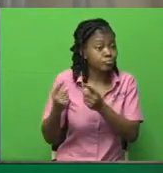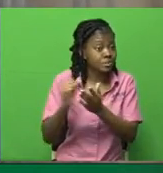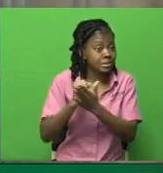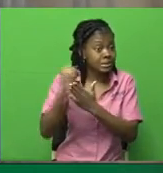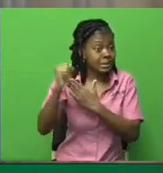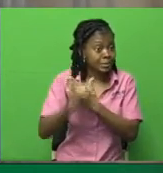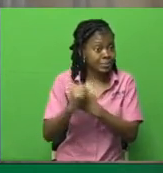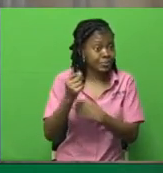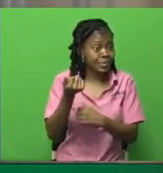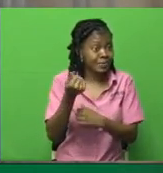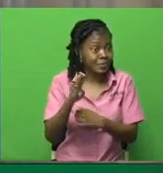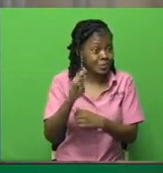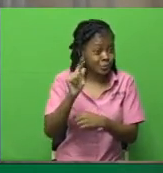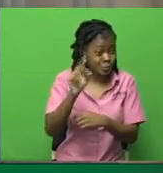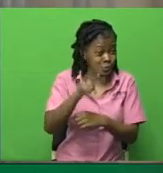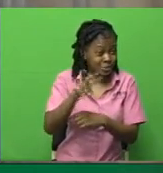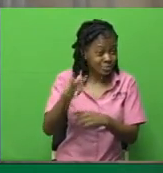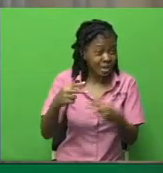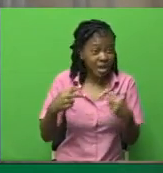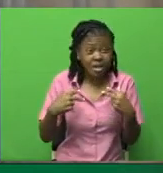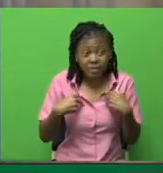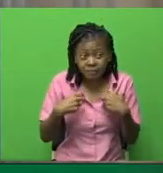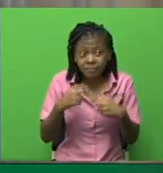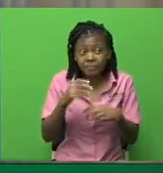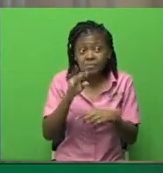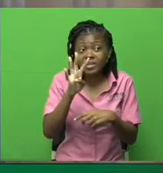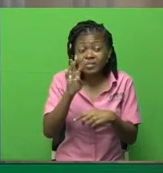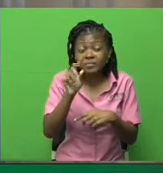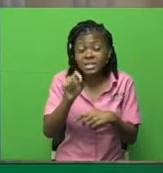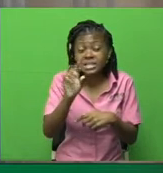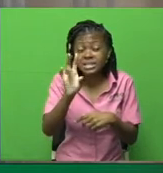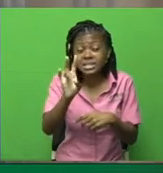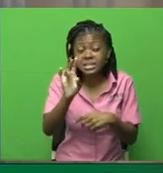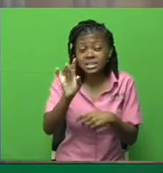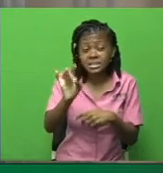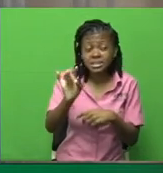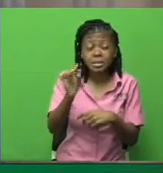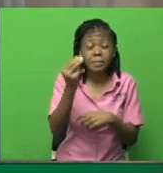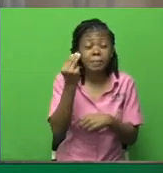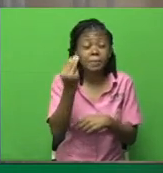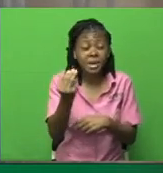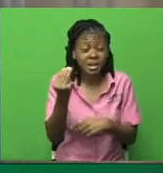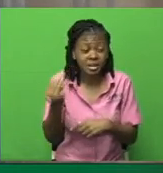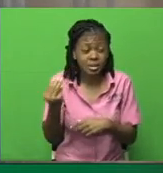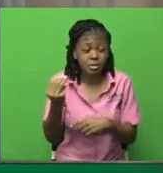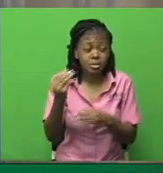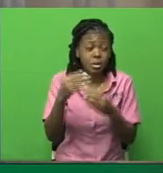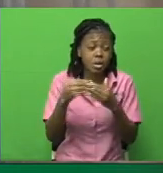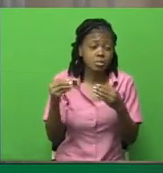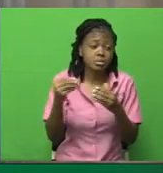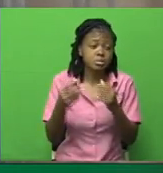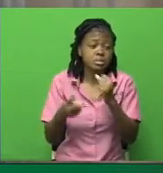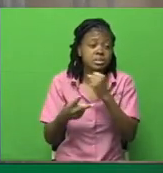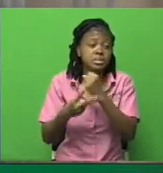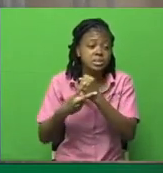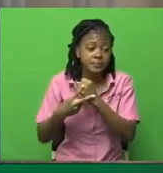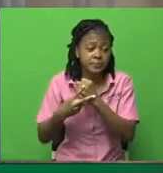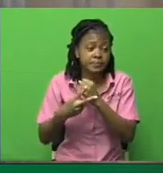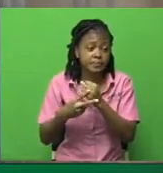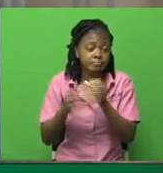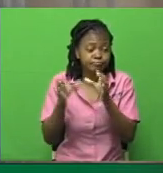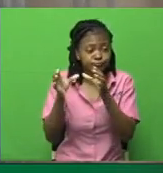was U.S 4.788 million dollars U.S 4.788 million in September